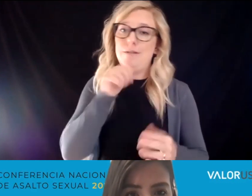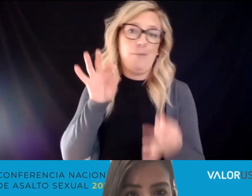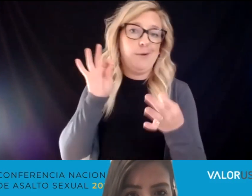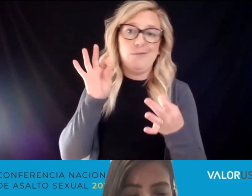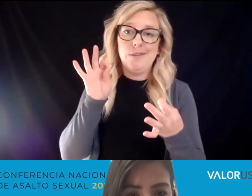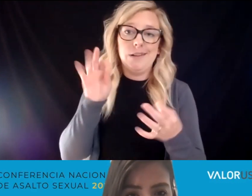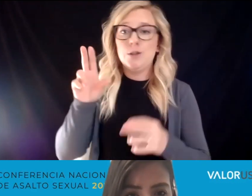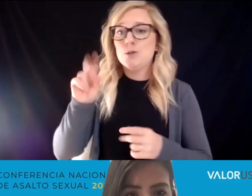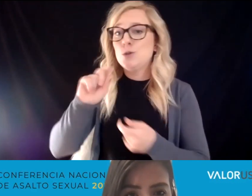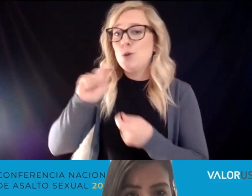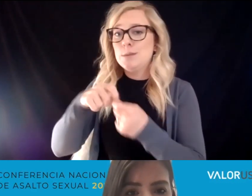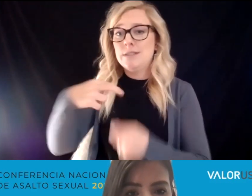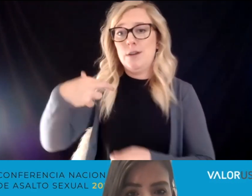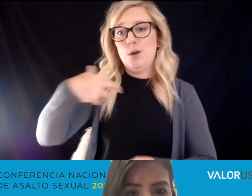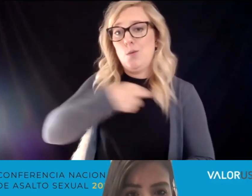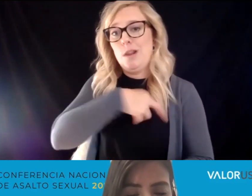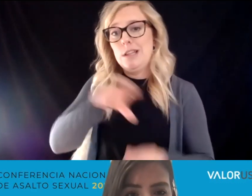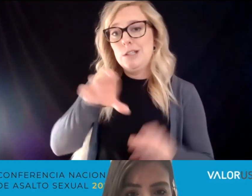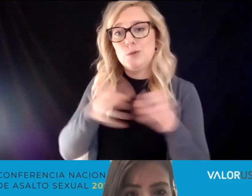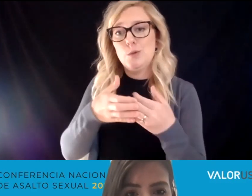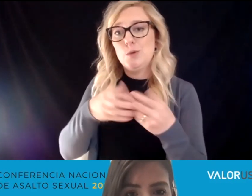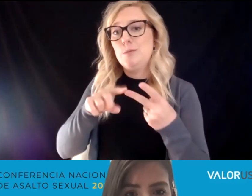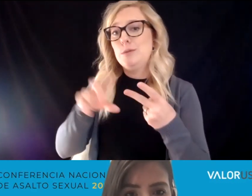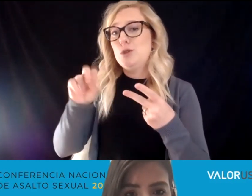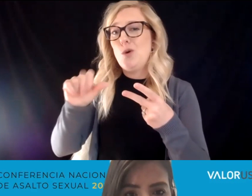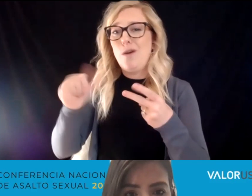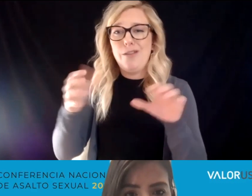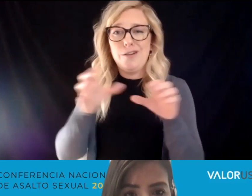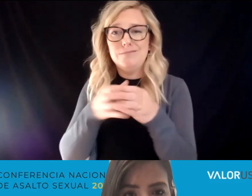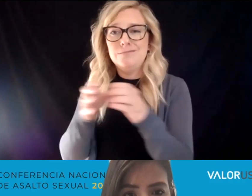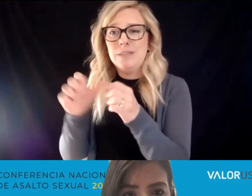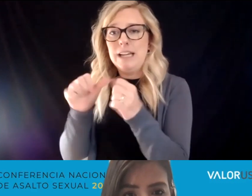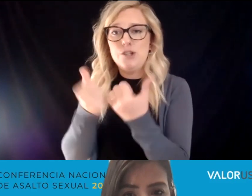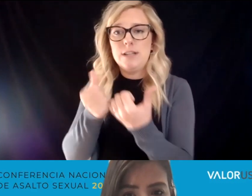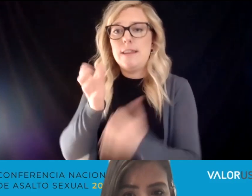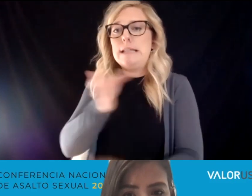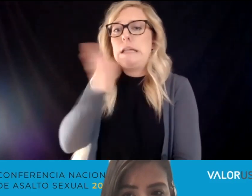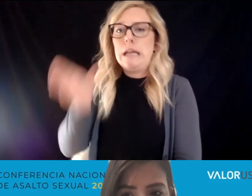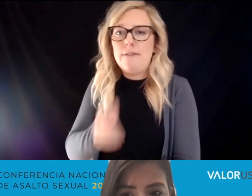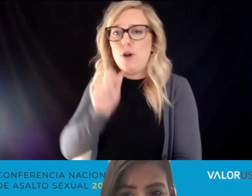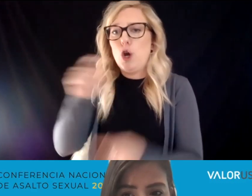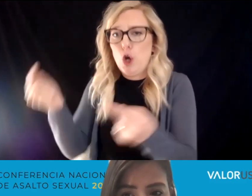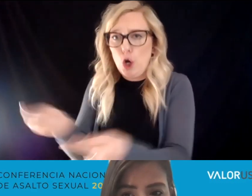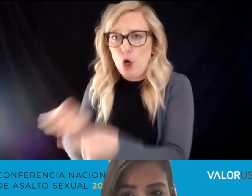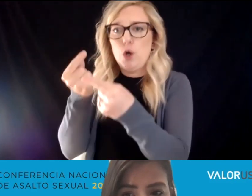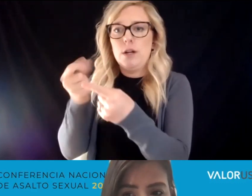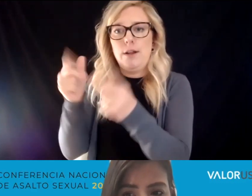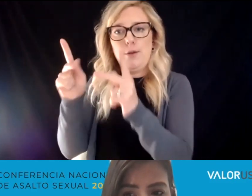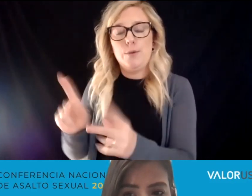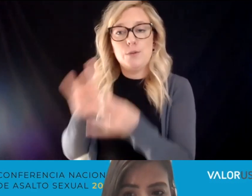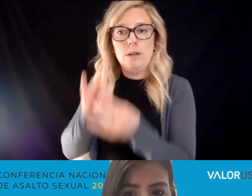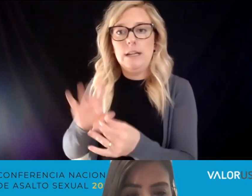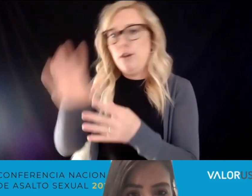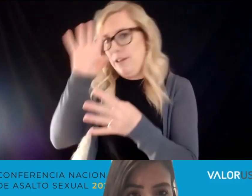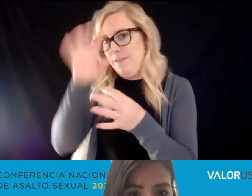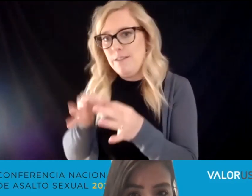group. There's no entity that has never hurt a single person in terms of their faith, in terms of their